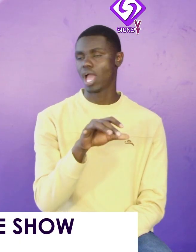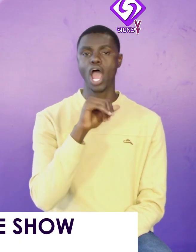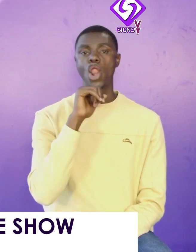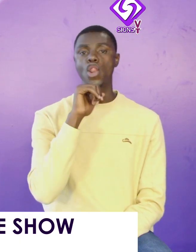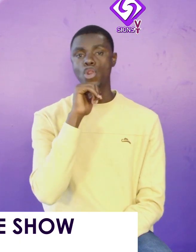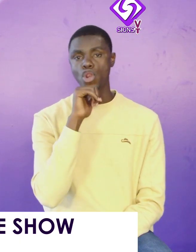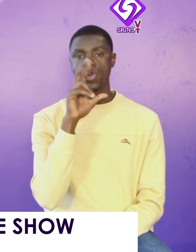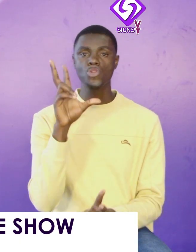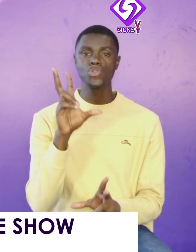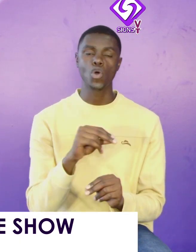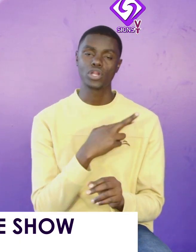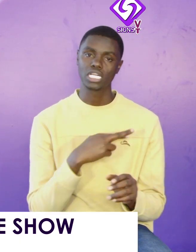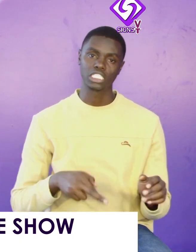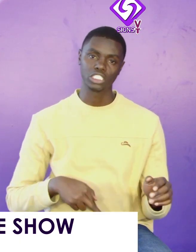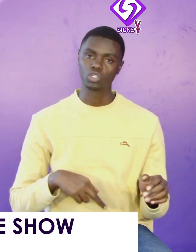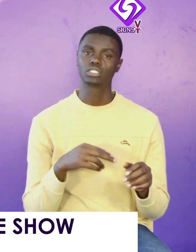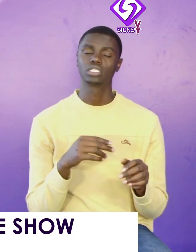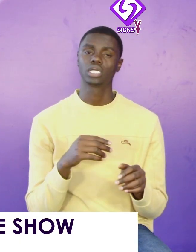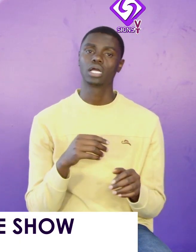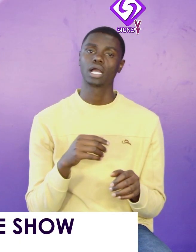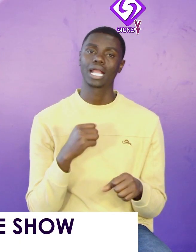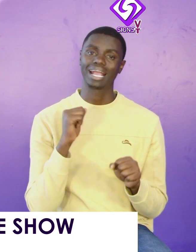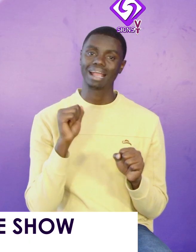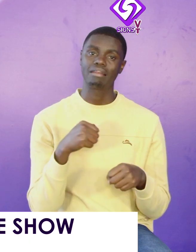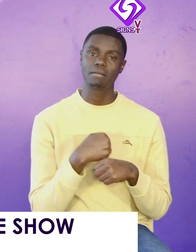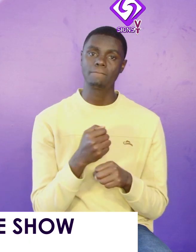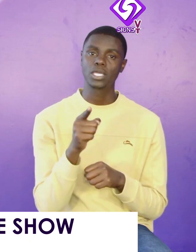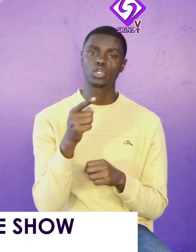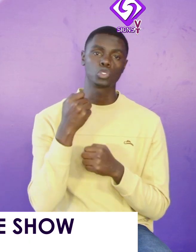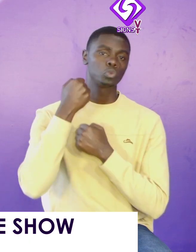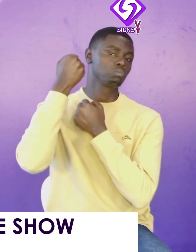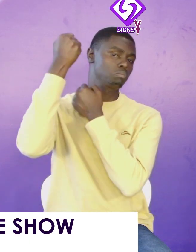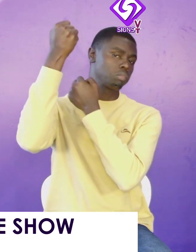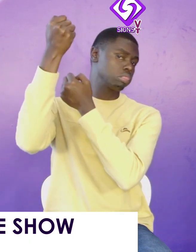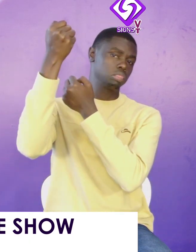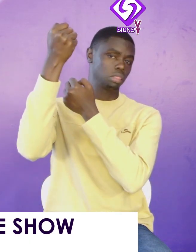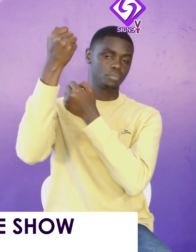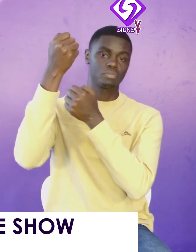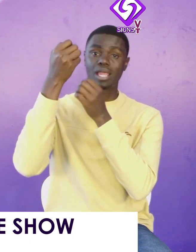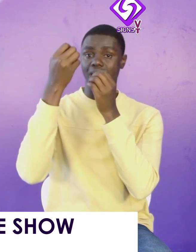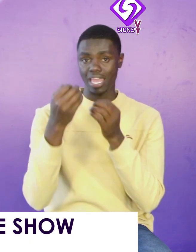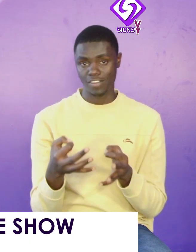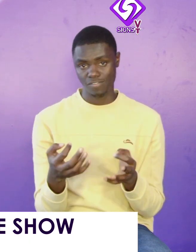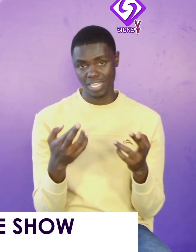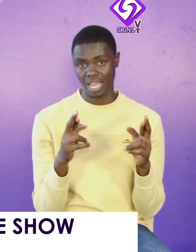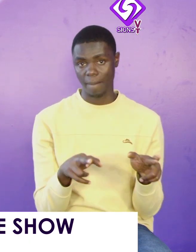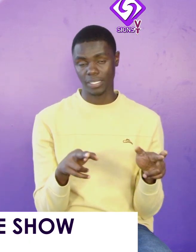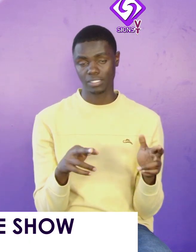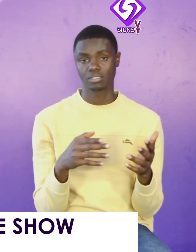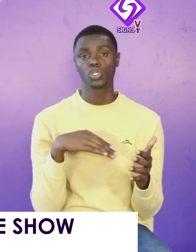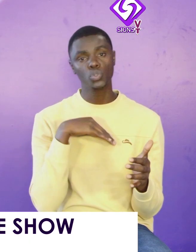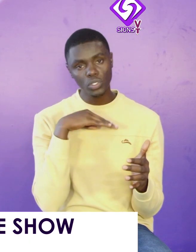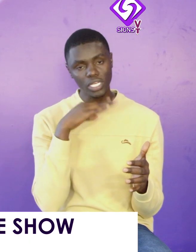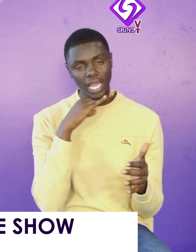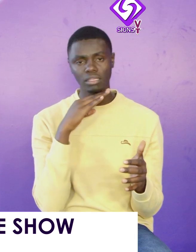religion should cause you to commit suicide. If it happens that you leave the earth, let it